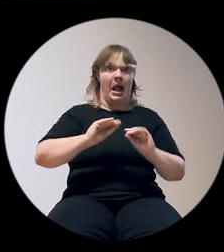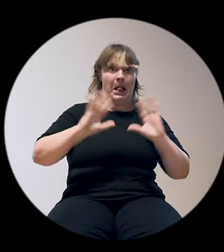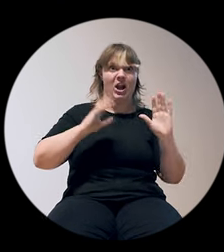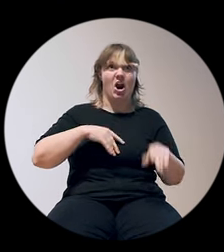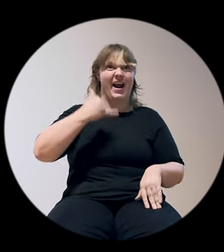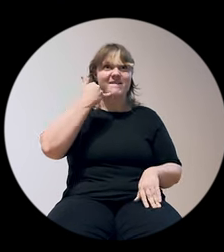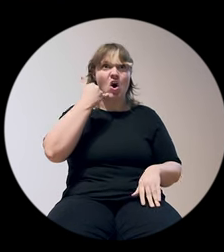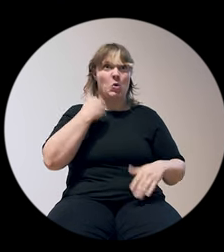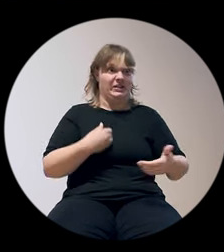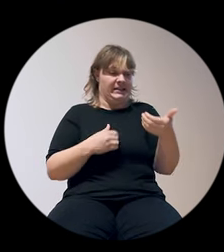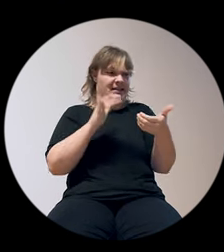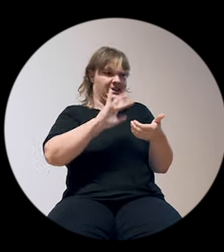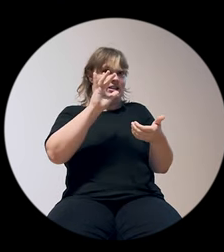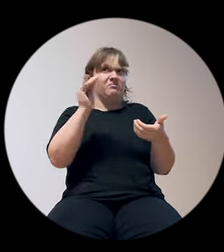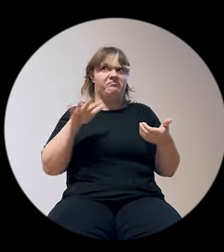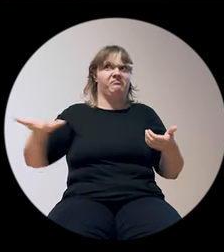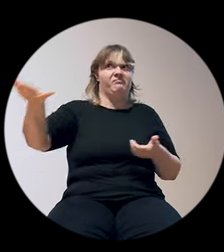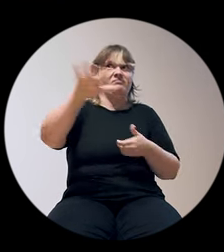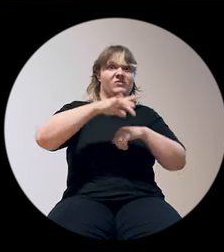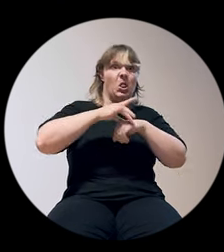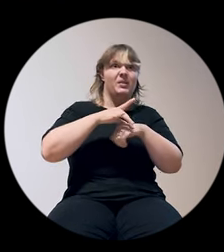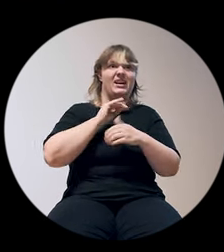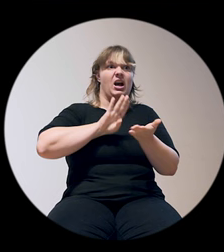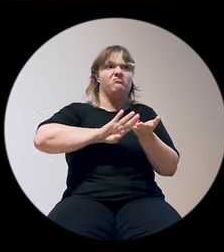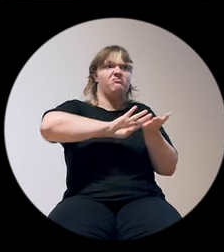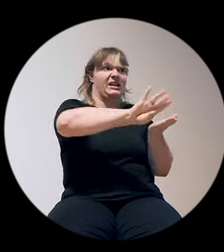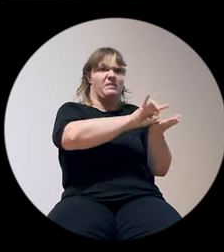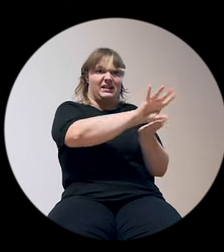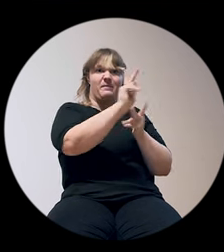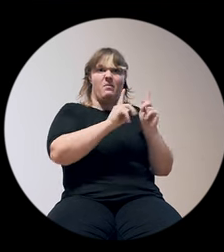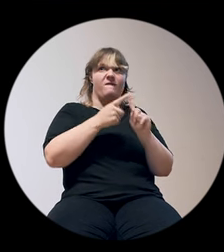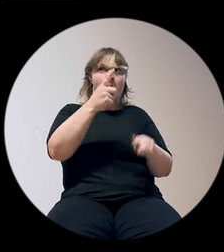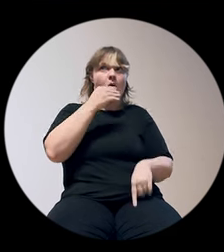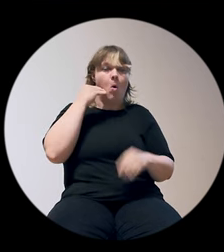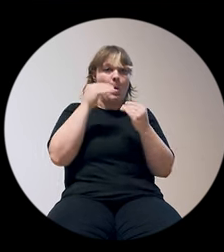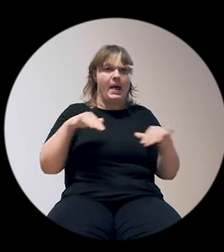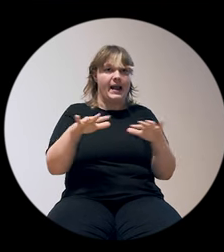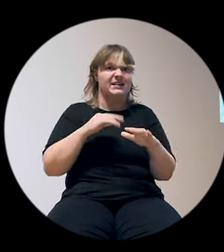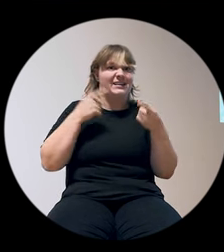phones, globally, in different spaces and places, displacing people from their homelands.